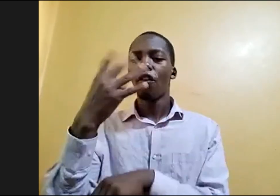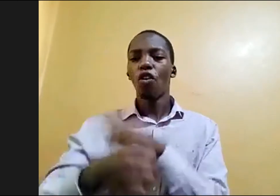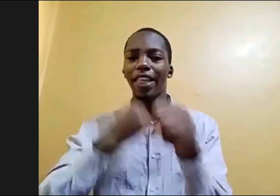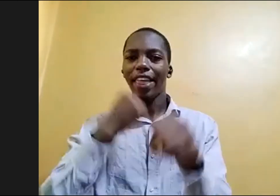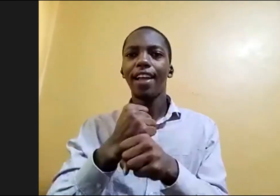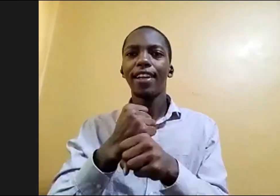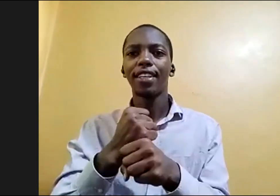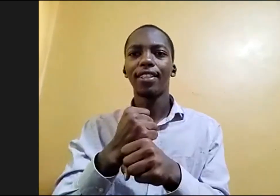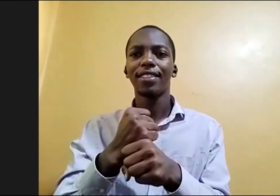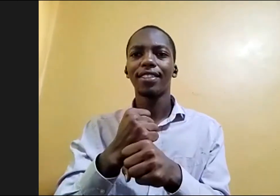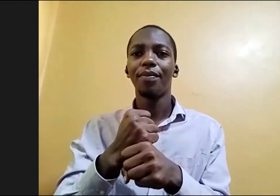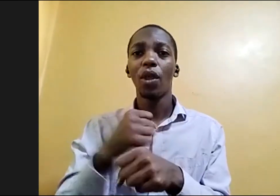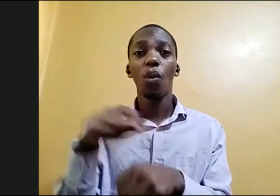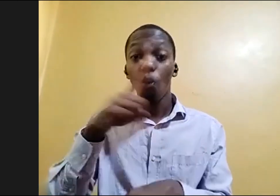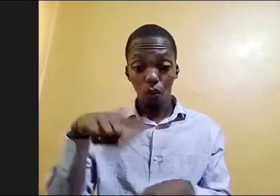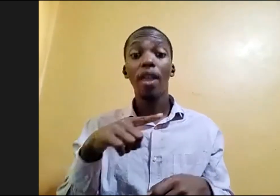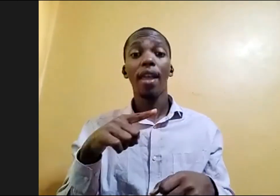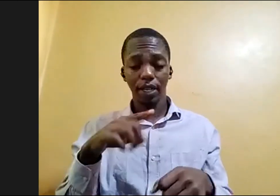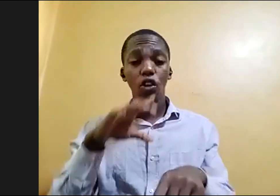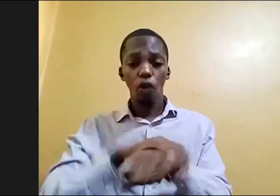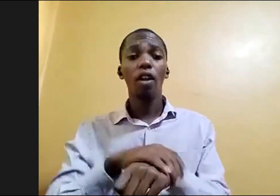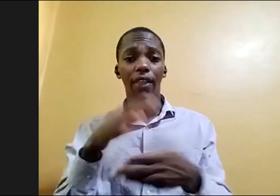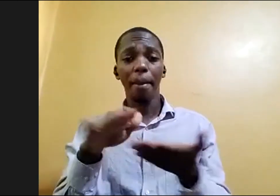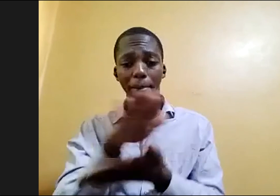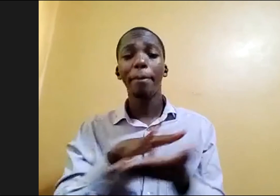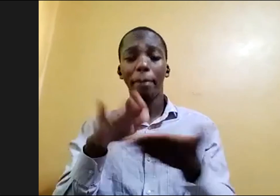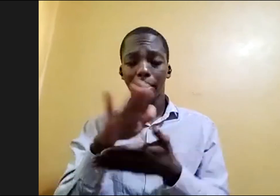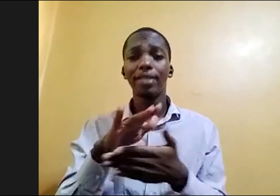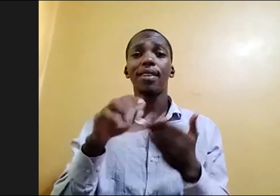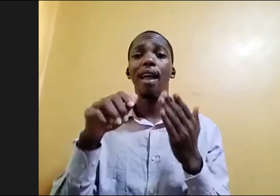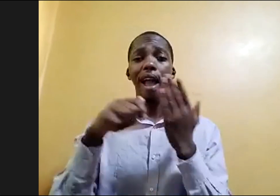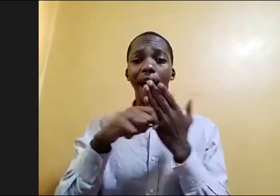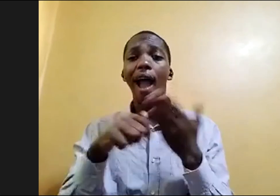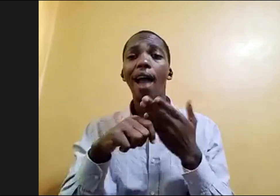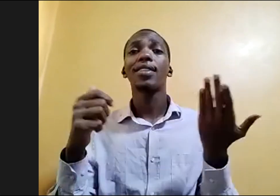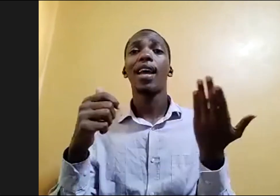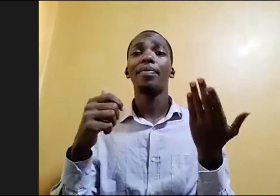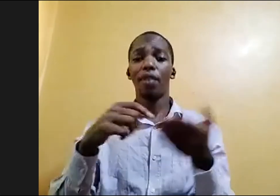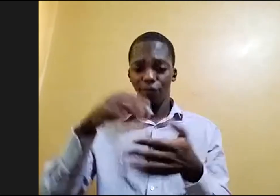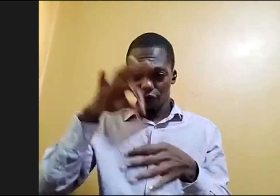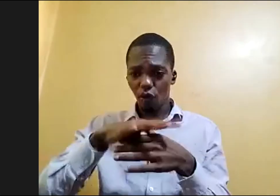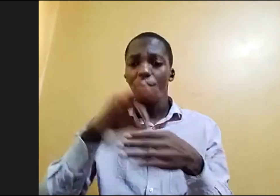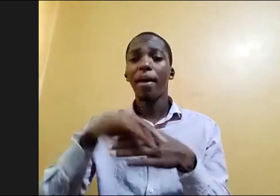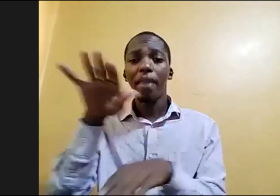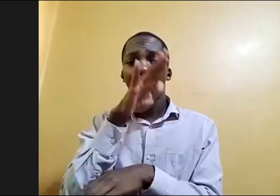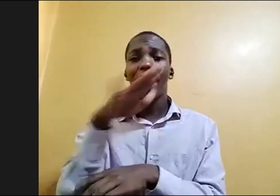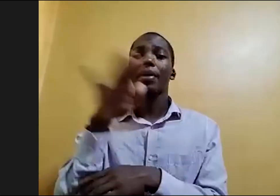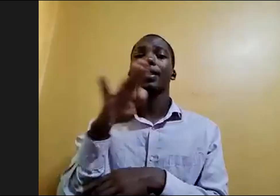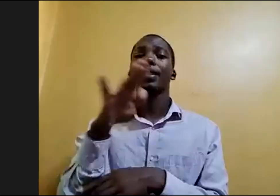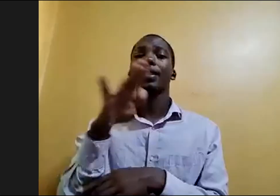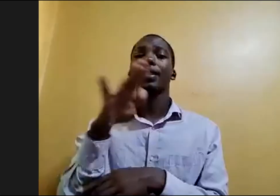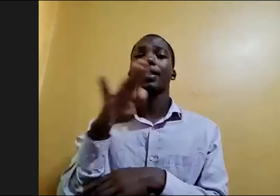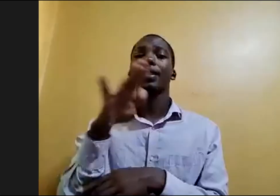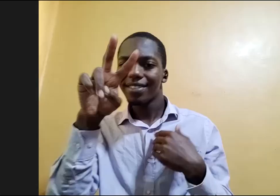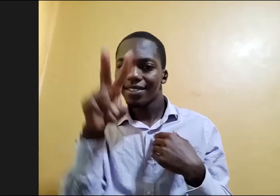after 4 years we got to the Basic Act, it was voted by the Council and the Parliament, and we started producing the secondary legislation. And every single